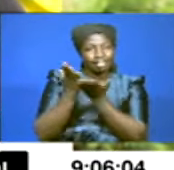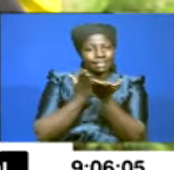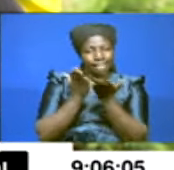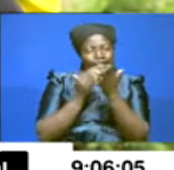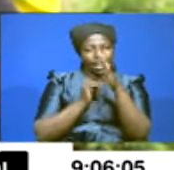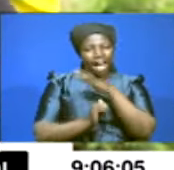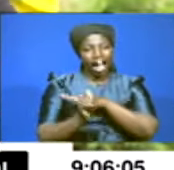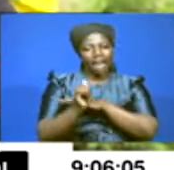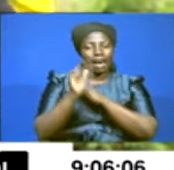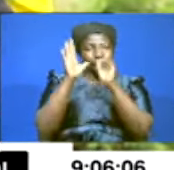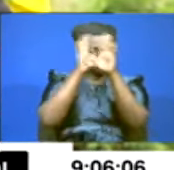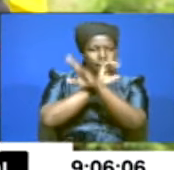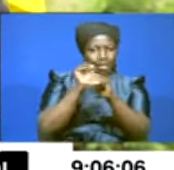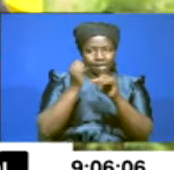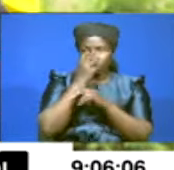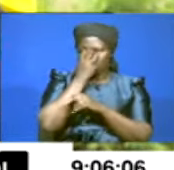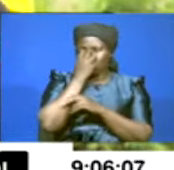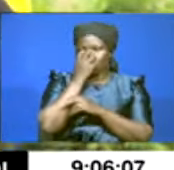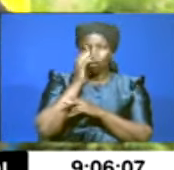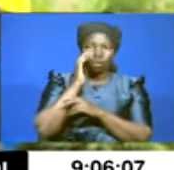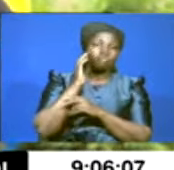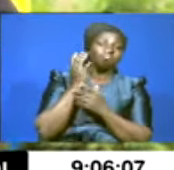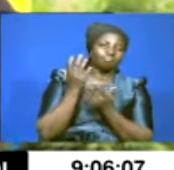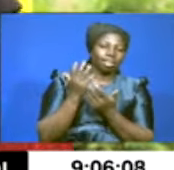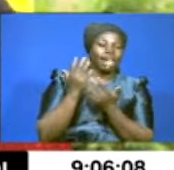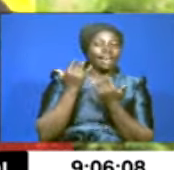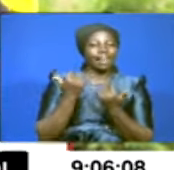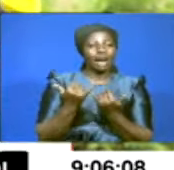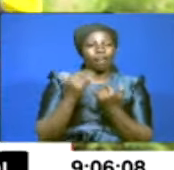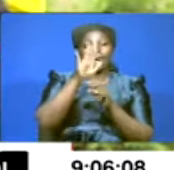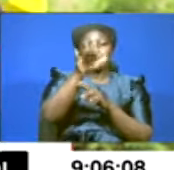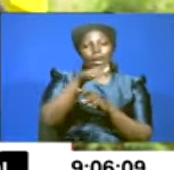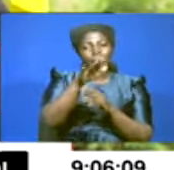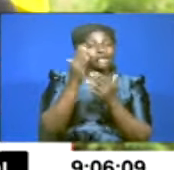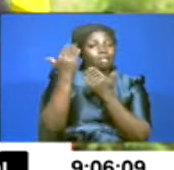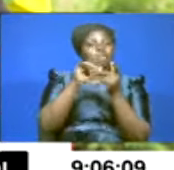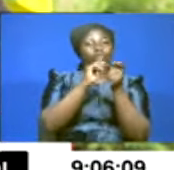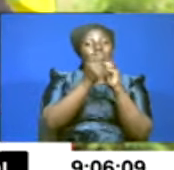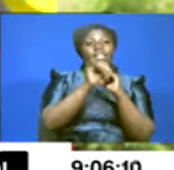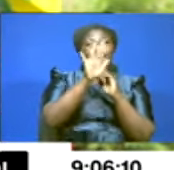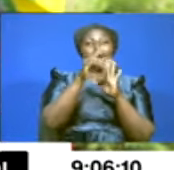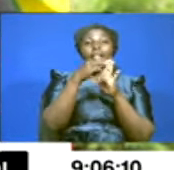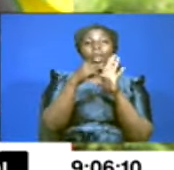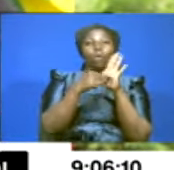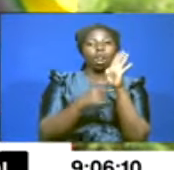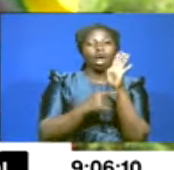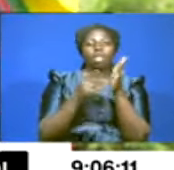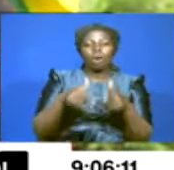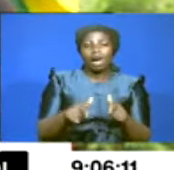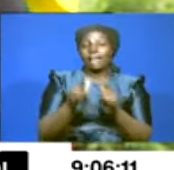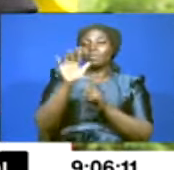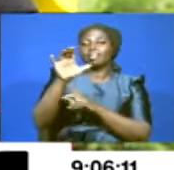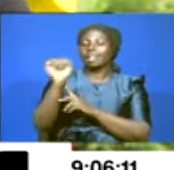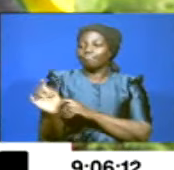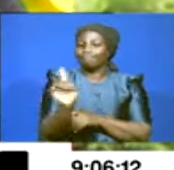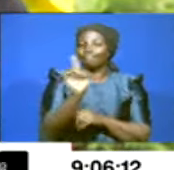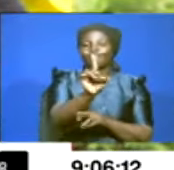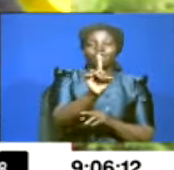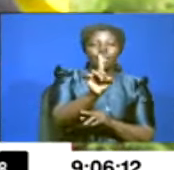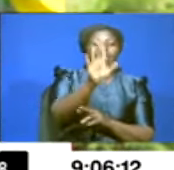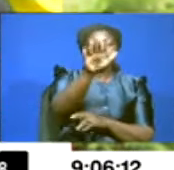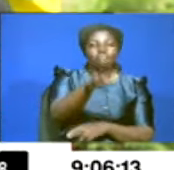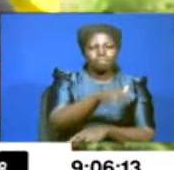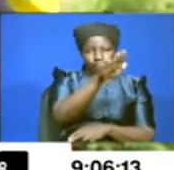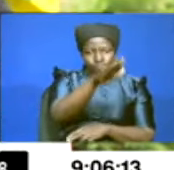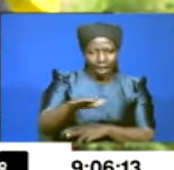William Ruto, with parliament expected to amend its standing orders to allow cabinet secretaries appear on plenary before